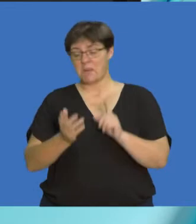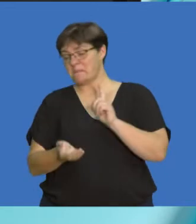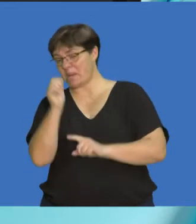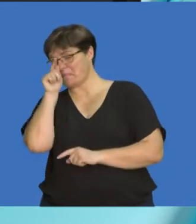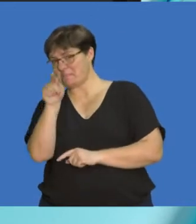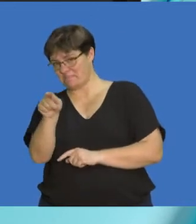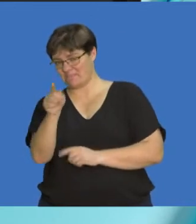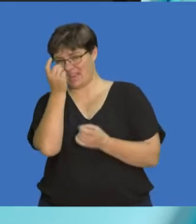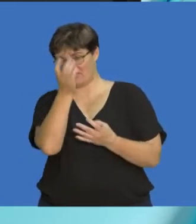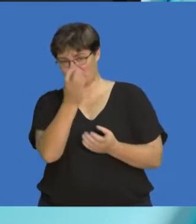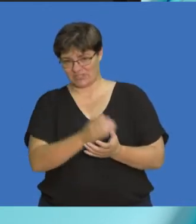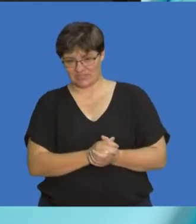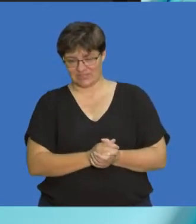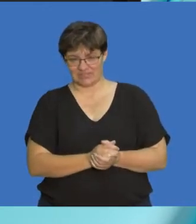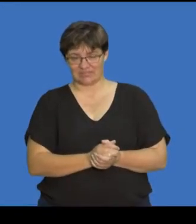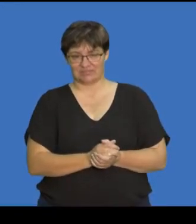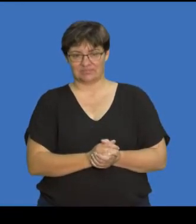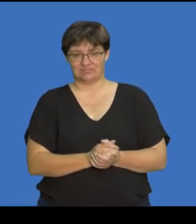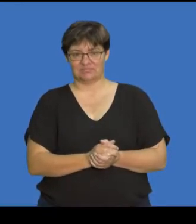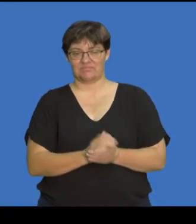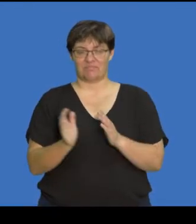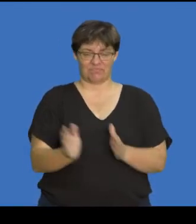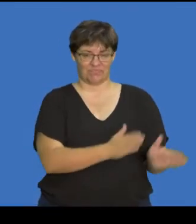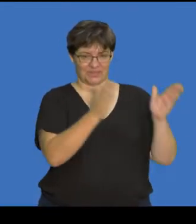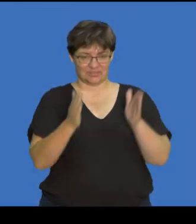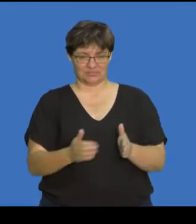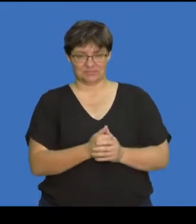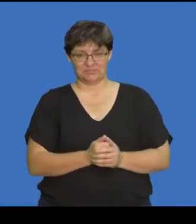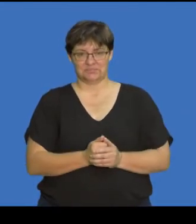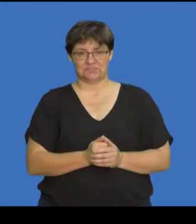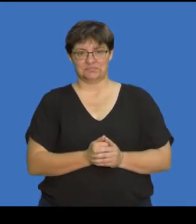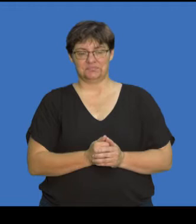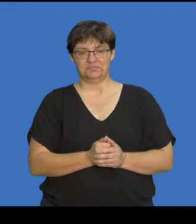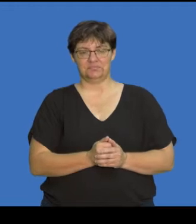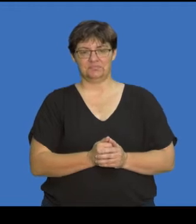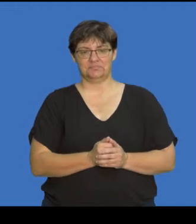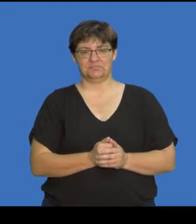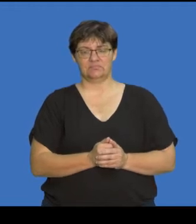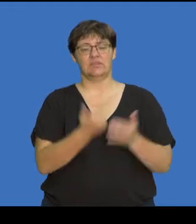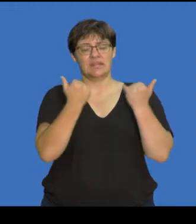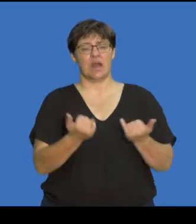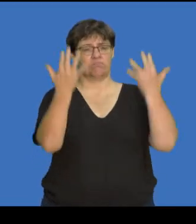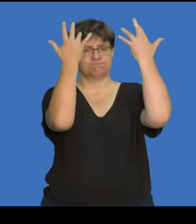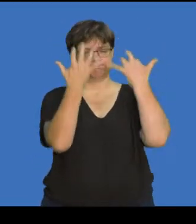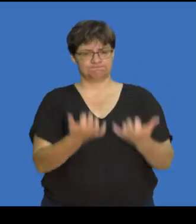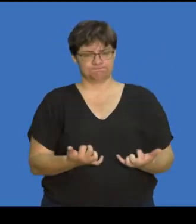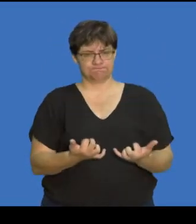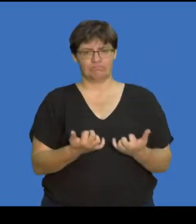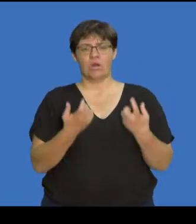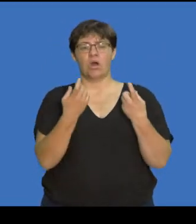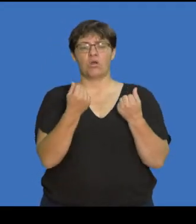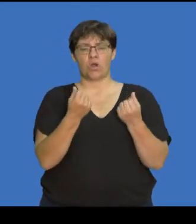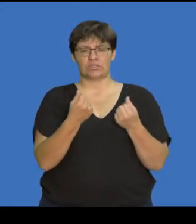that information, like I showed you. Okay, the next one. We're now calculating the cost